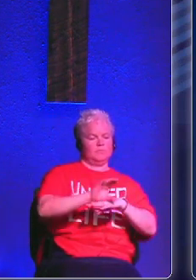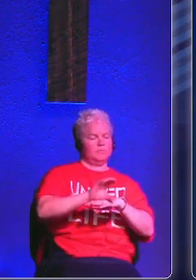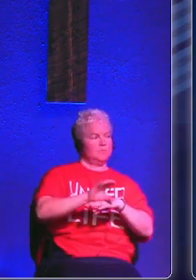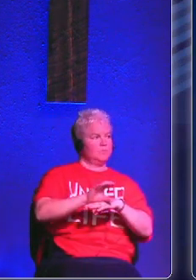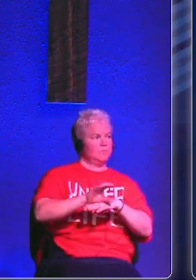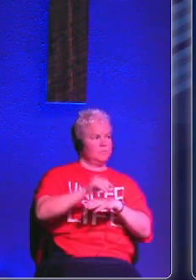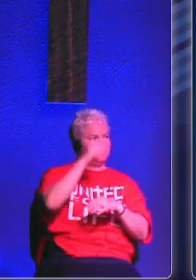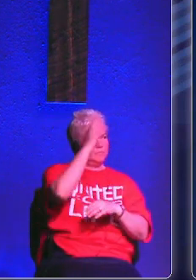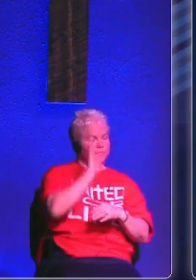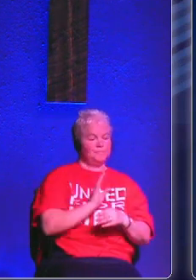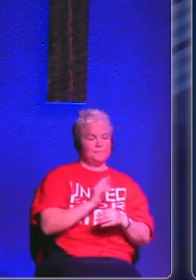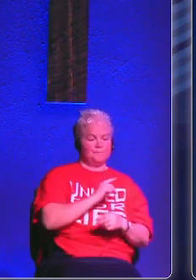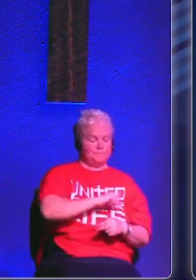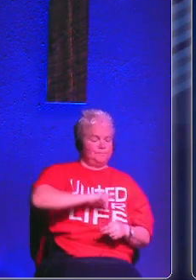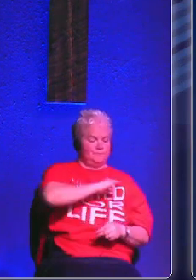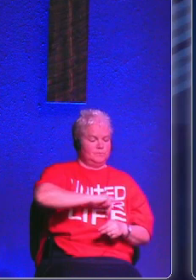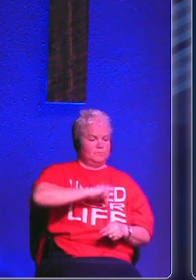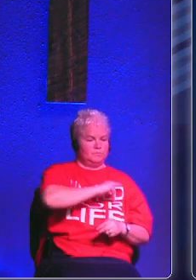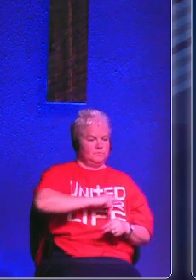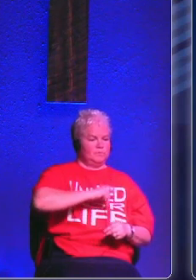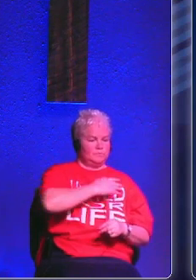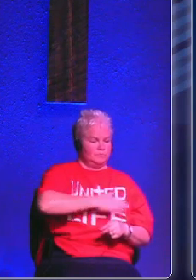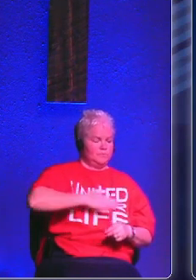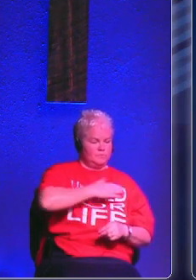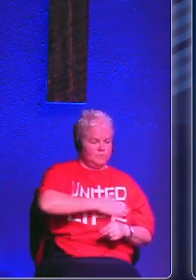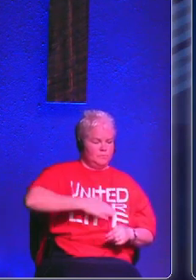church, and then God will be pleased with me?